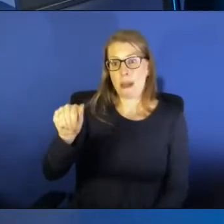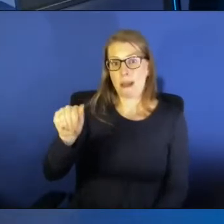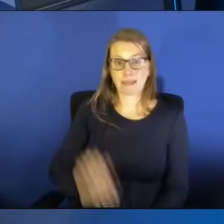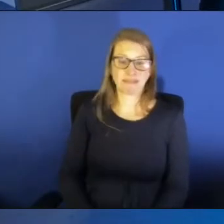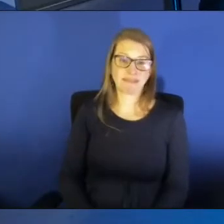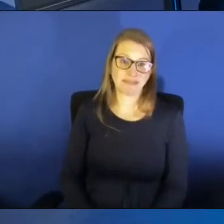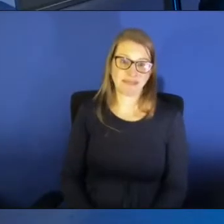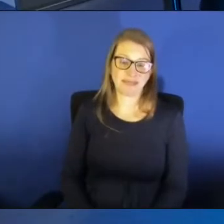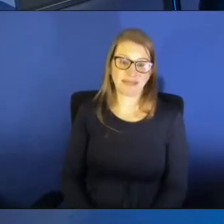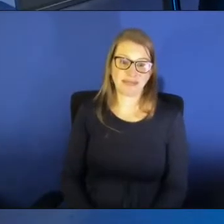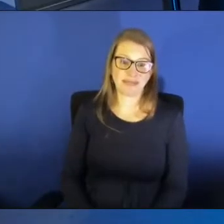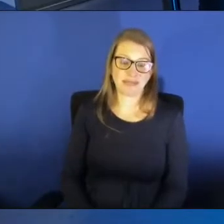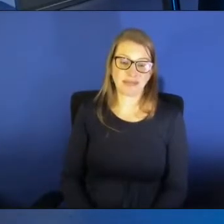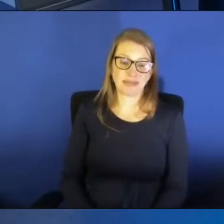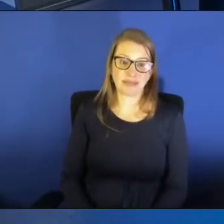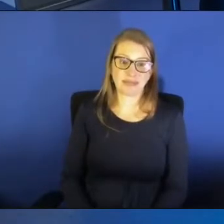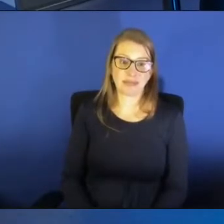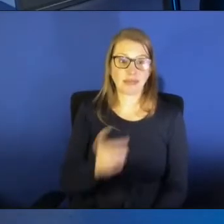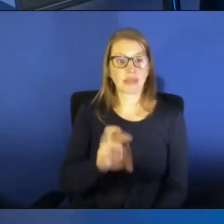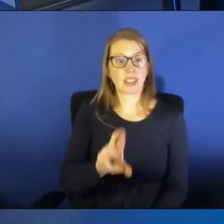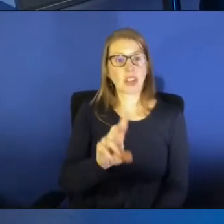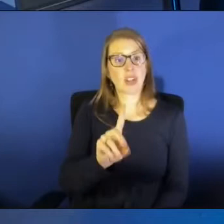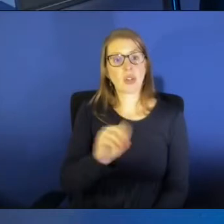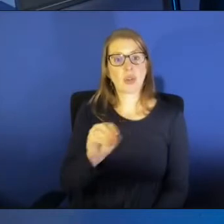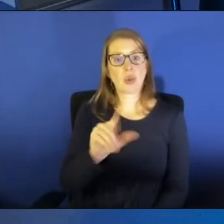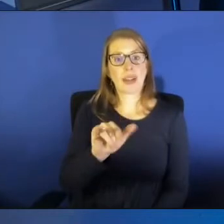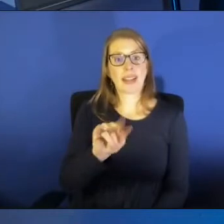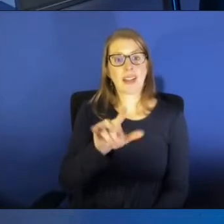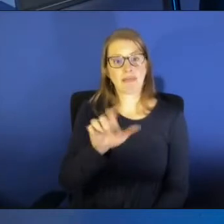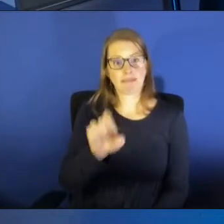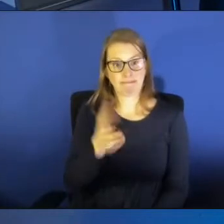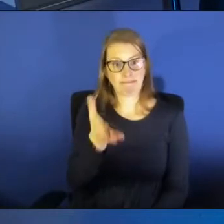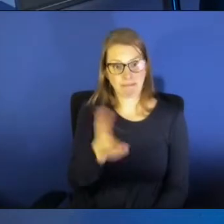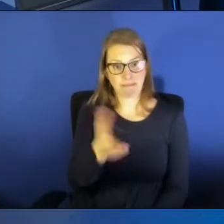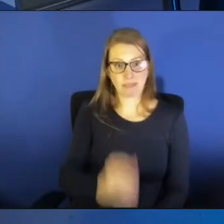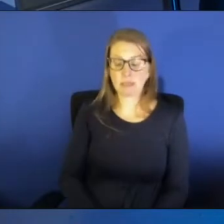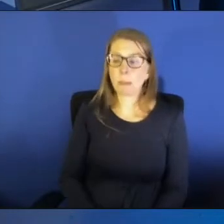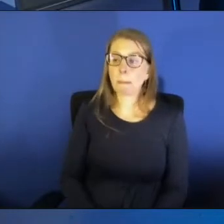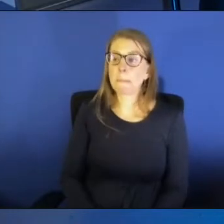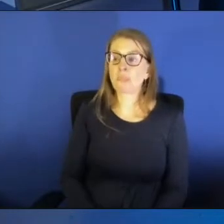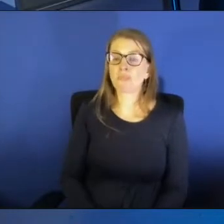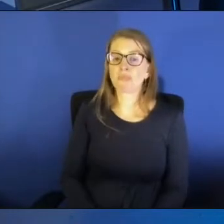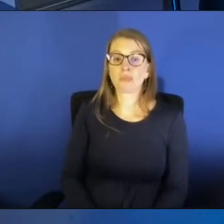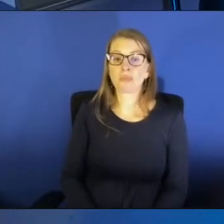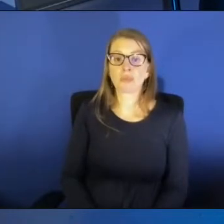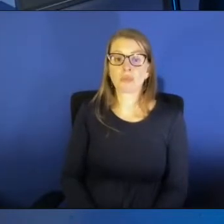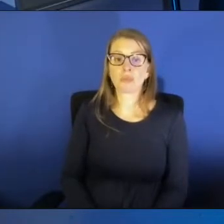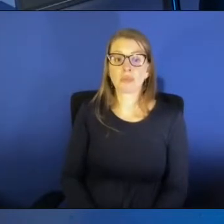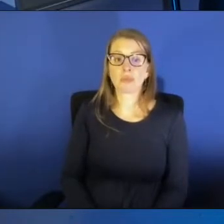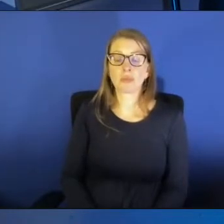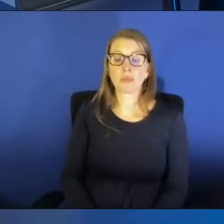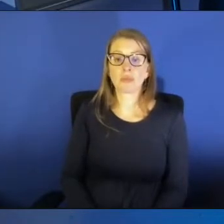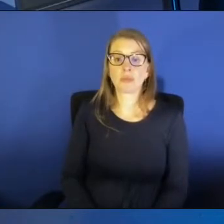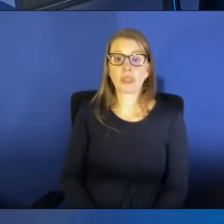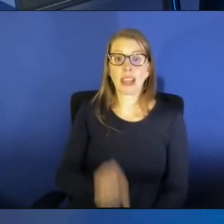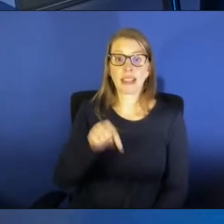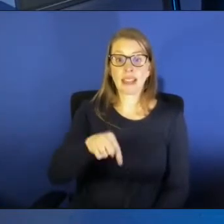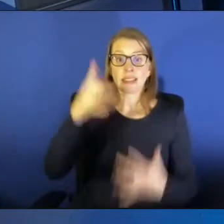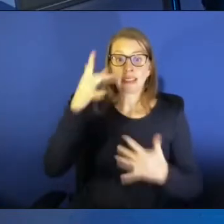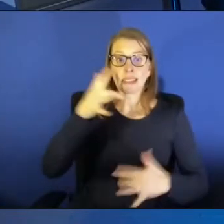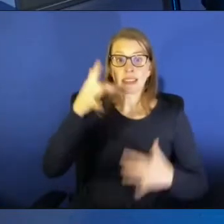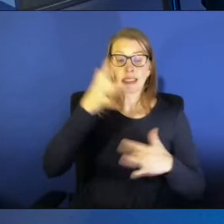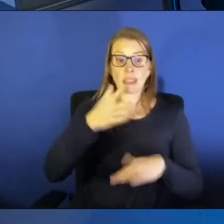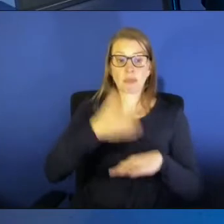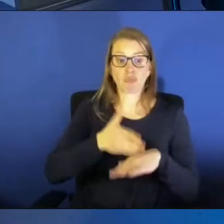So, Dr. Doolittle, there's been a huge amount of progress in this disease, largely due to clinical trials and